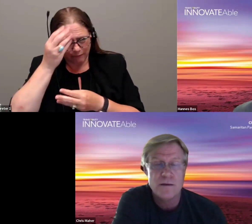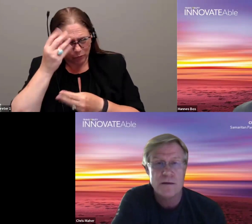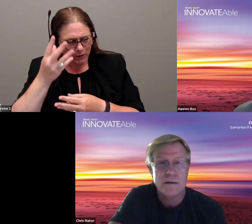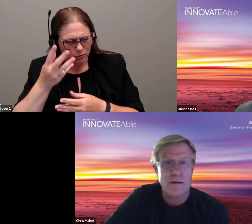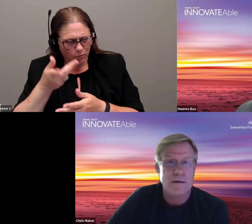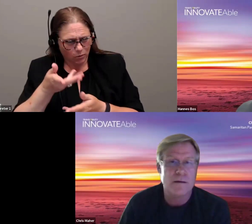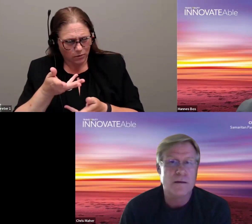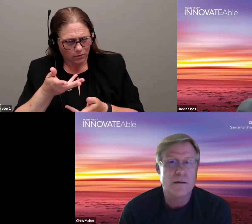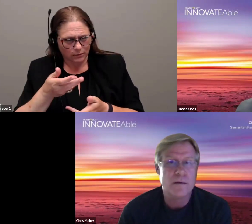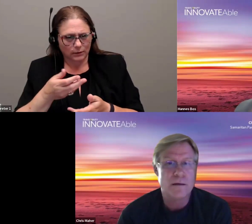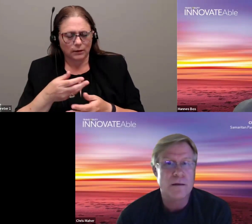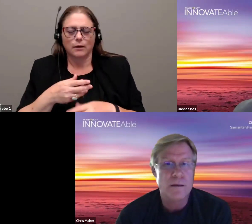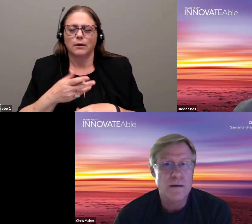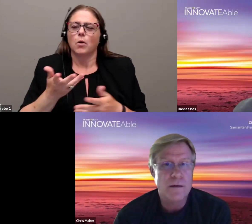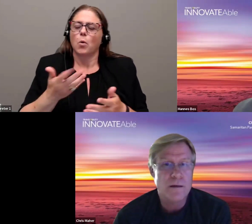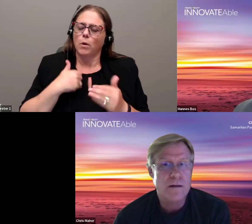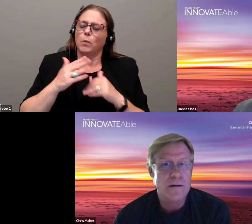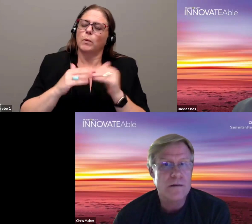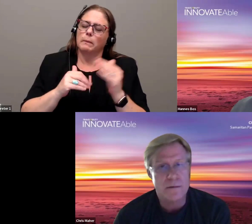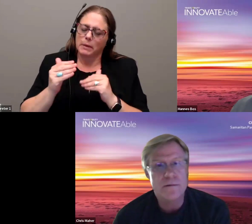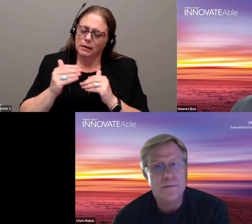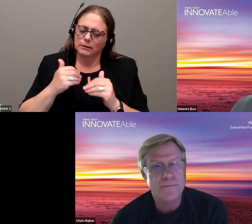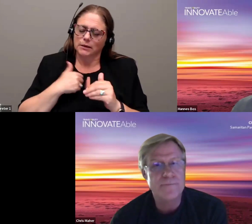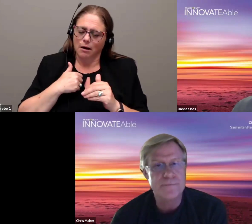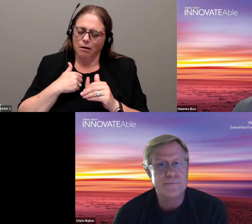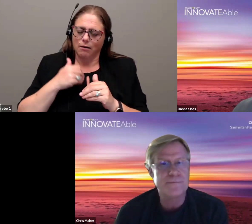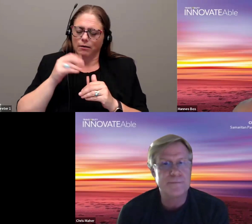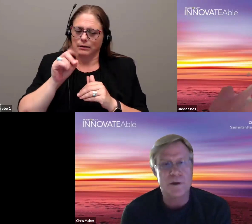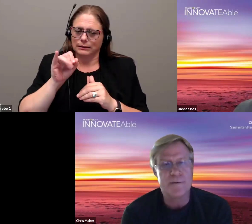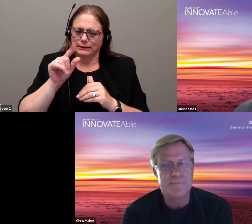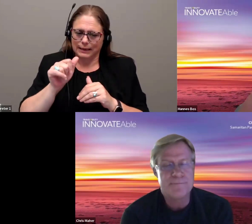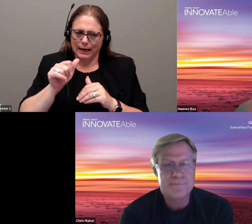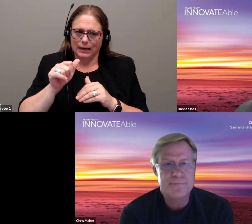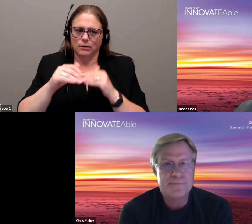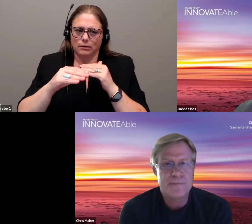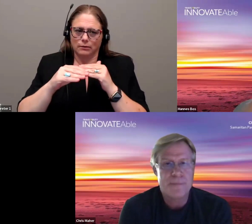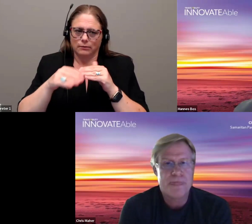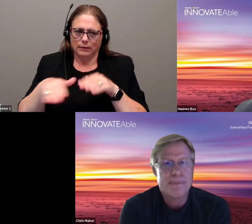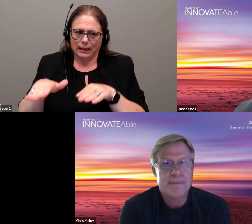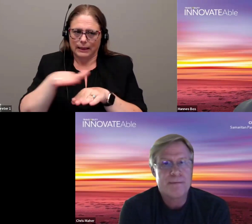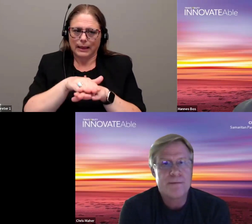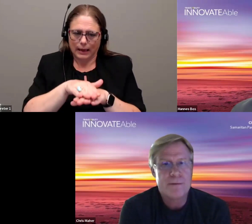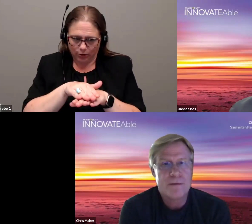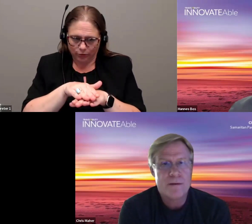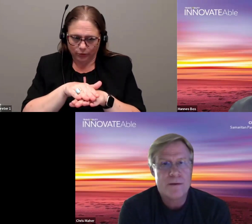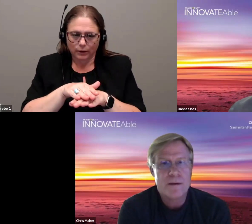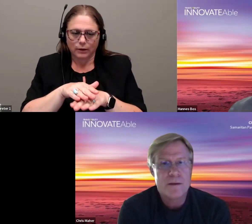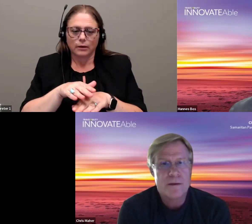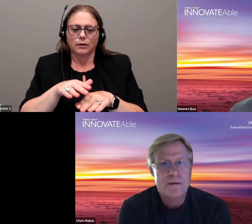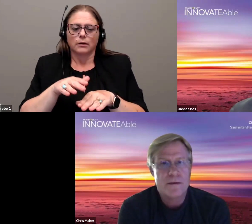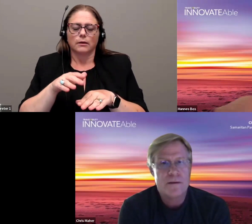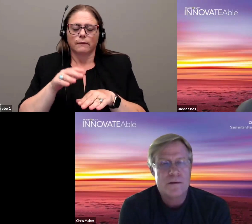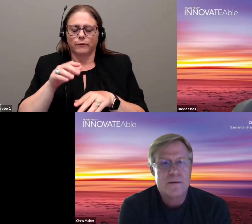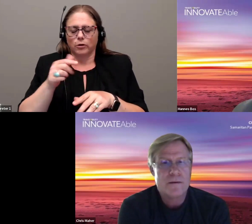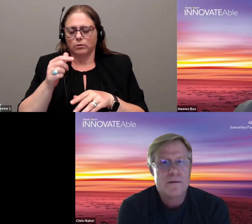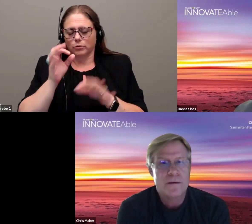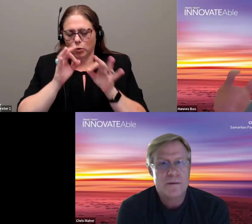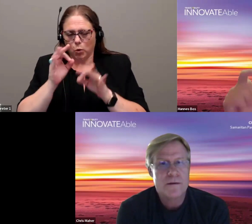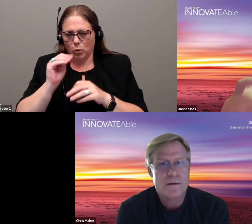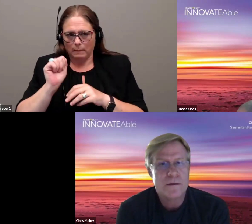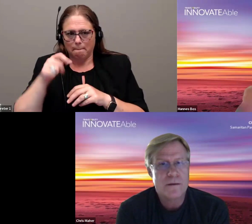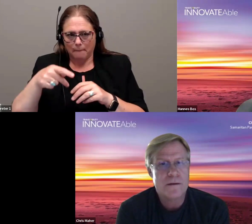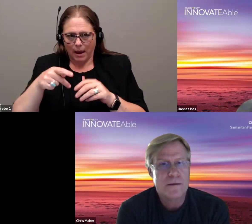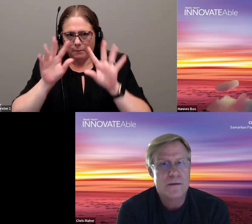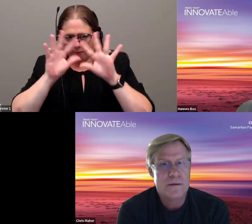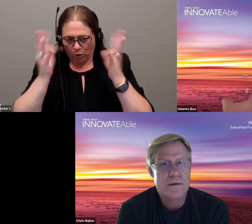we built our own data layer on top of Google Map globally for abled and disabled travelers, travel